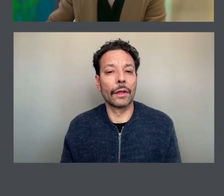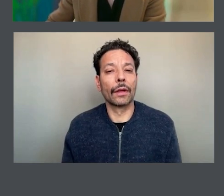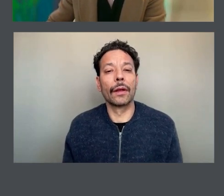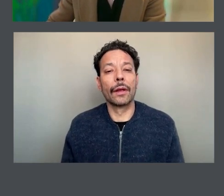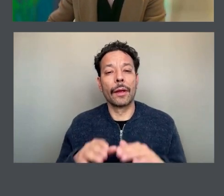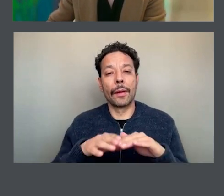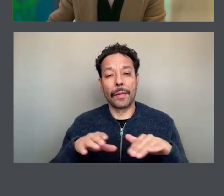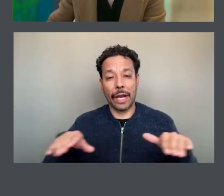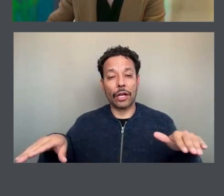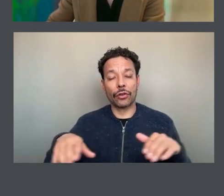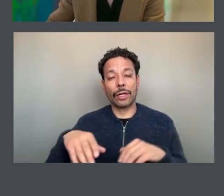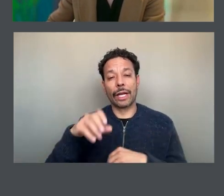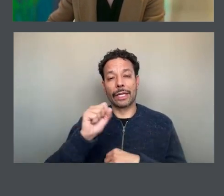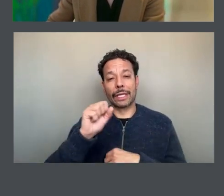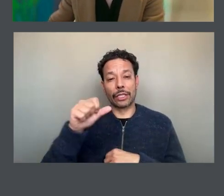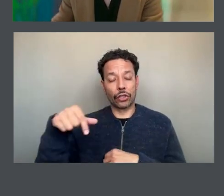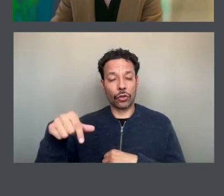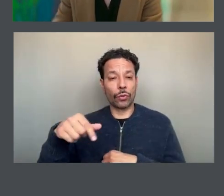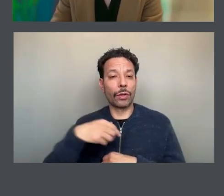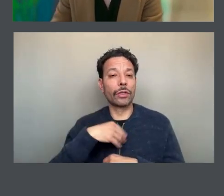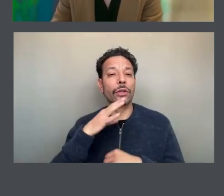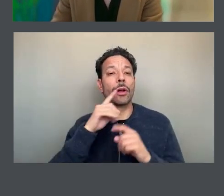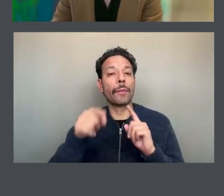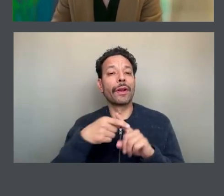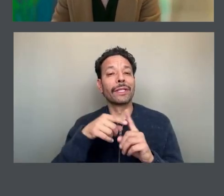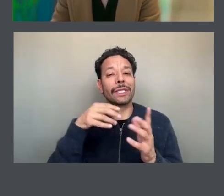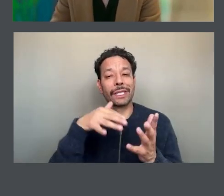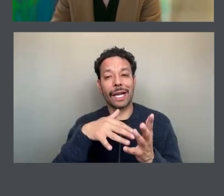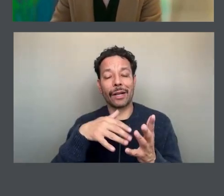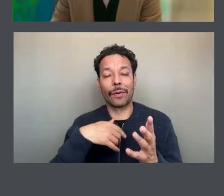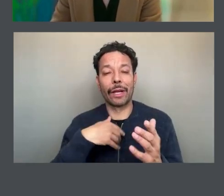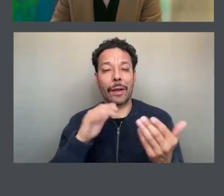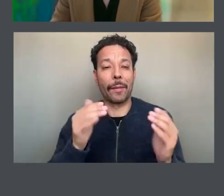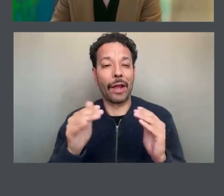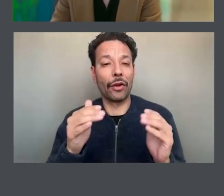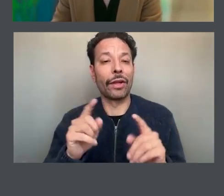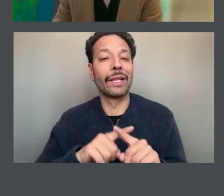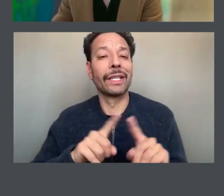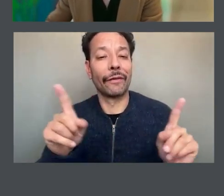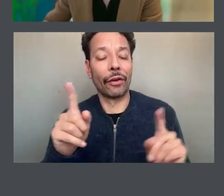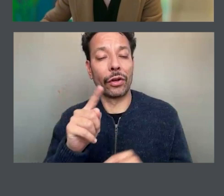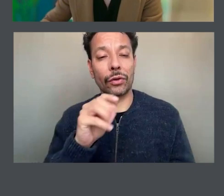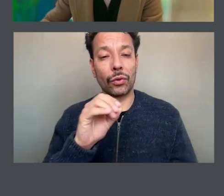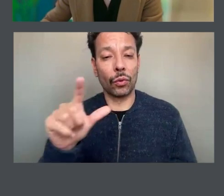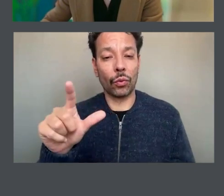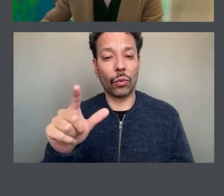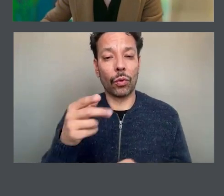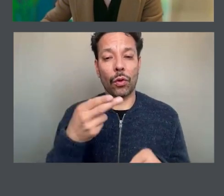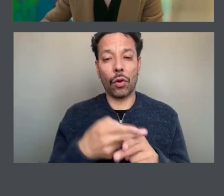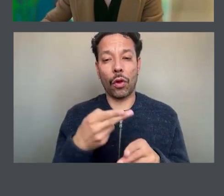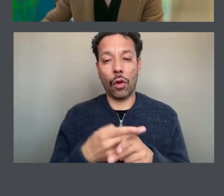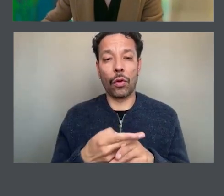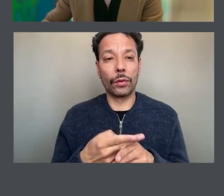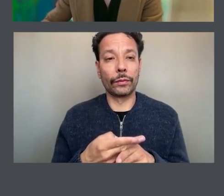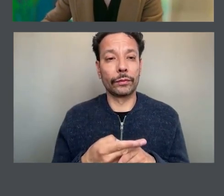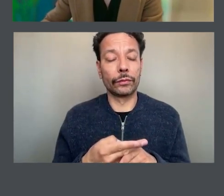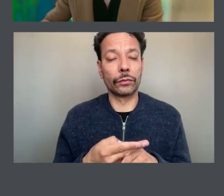our pediatric SSQ, and we're about to talk about a study in which we compared it to a different tool called